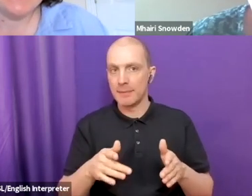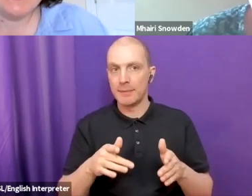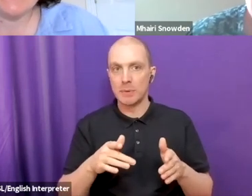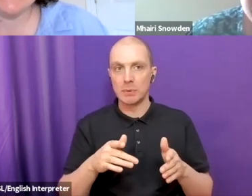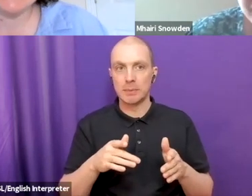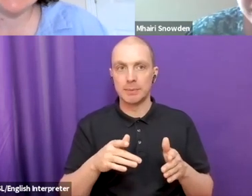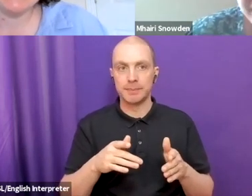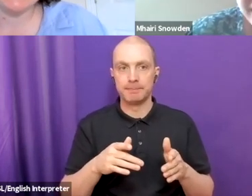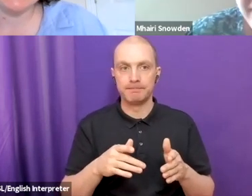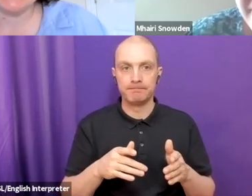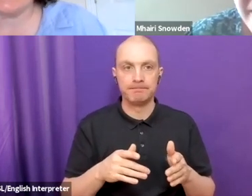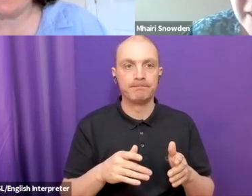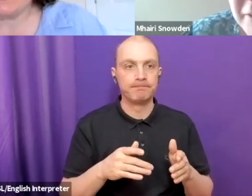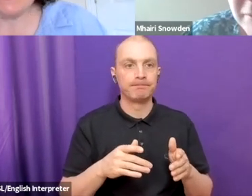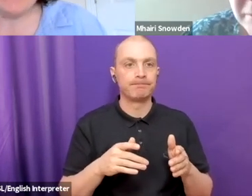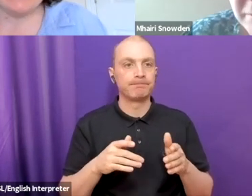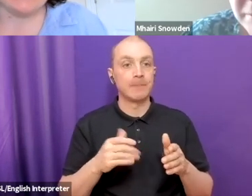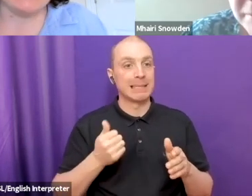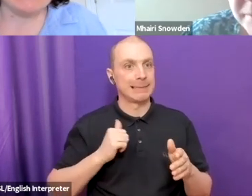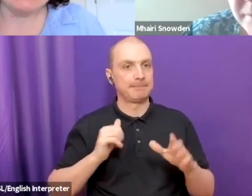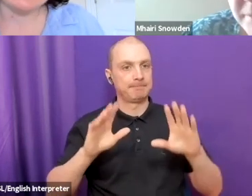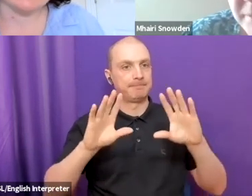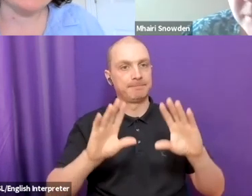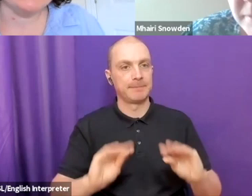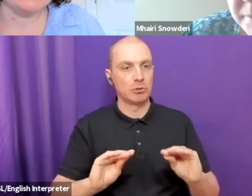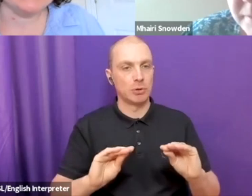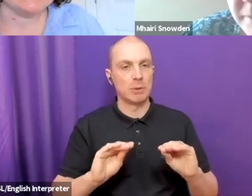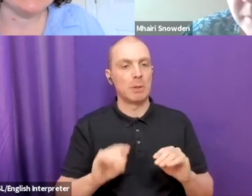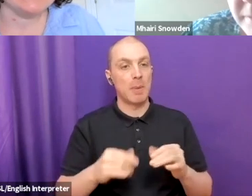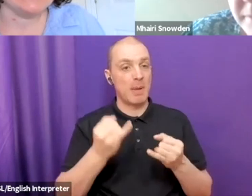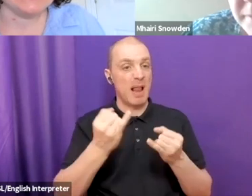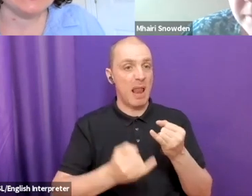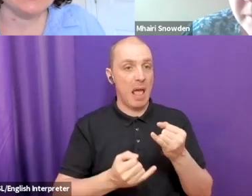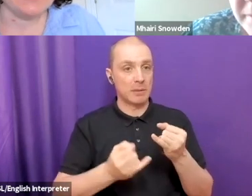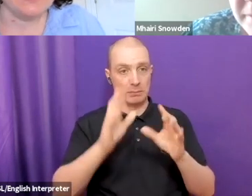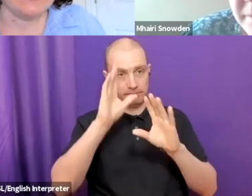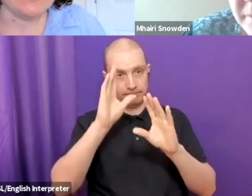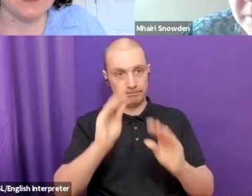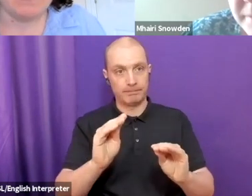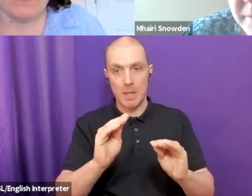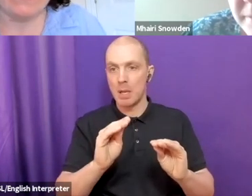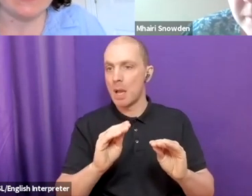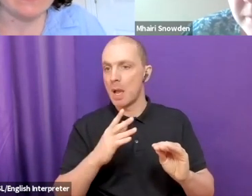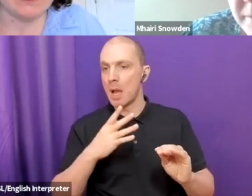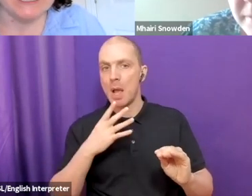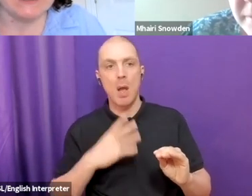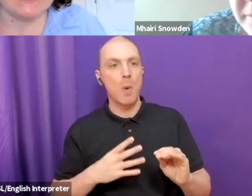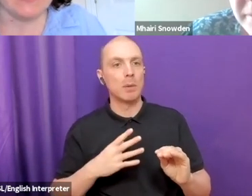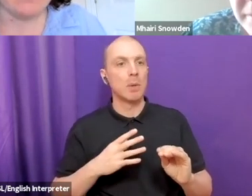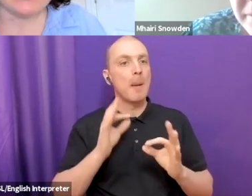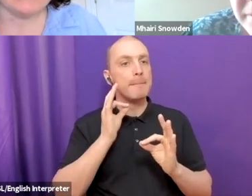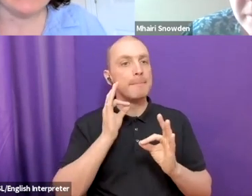need to do to close off the session. So the very last thing that I wanted to do was actually just do another quick poll of